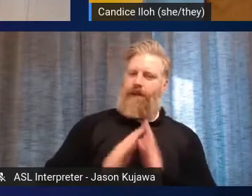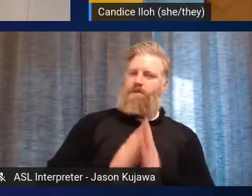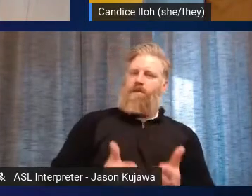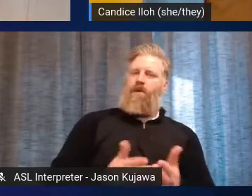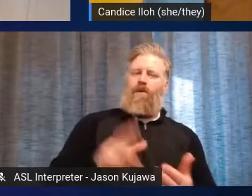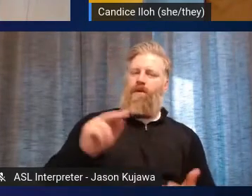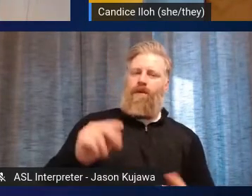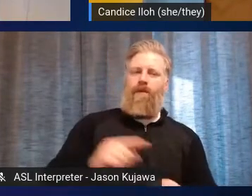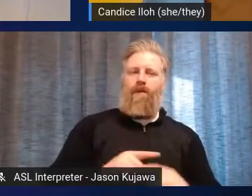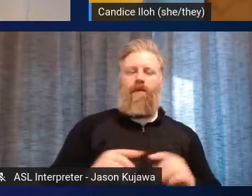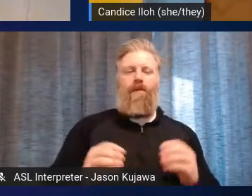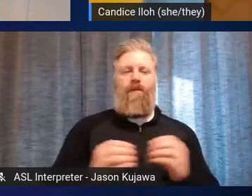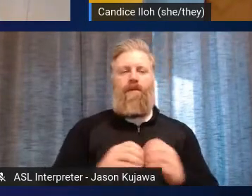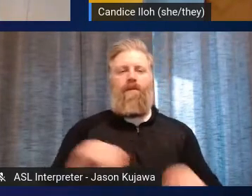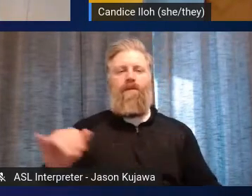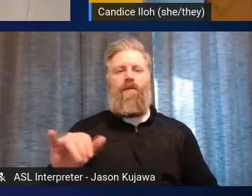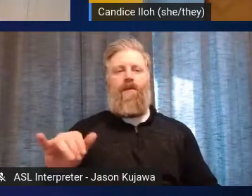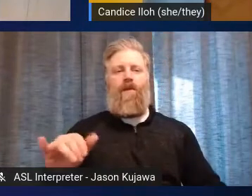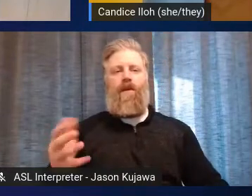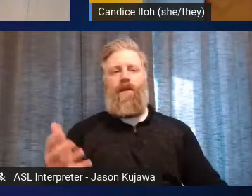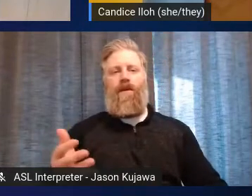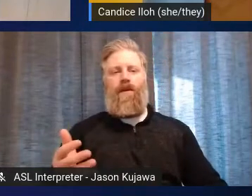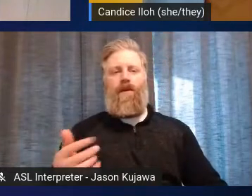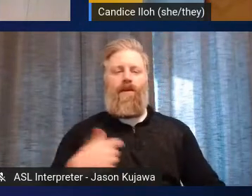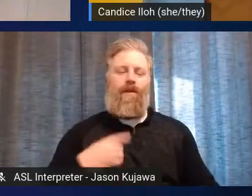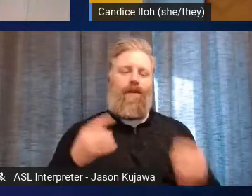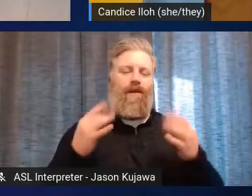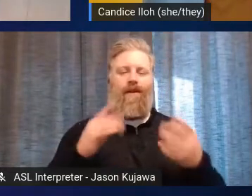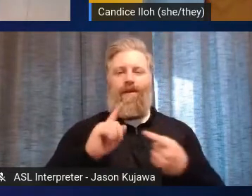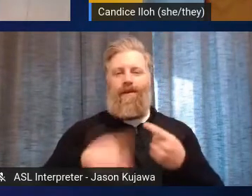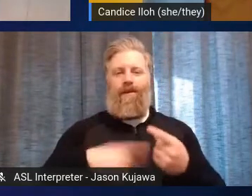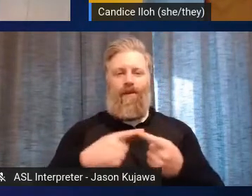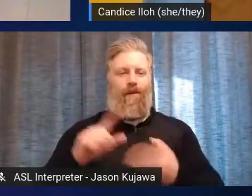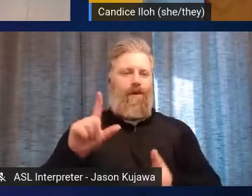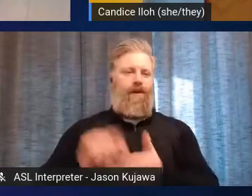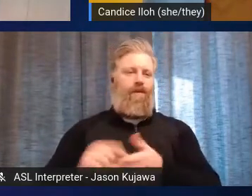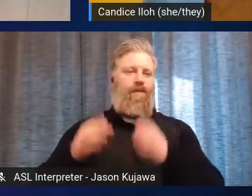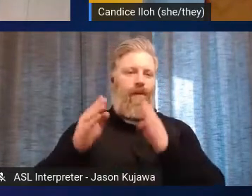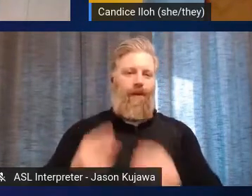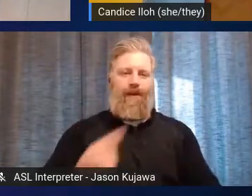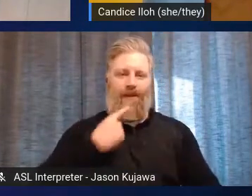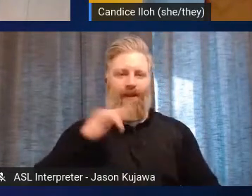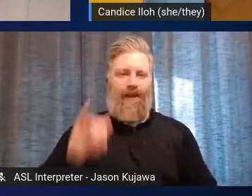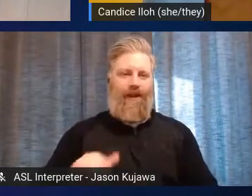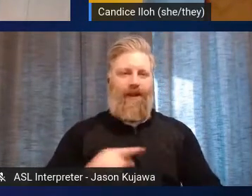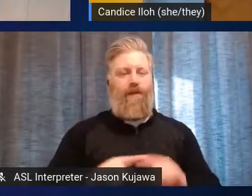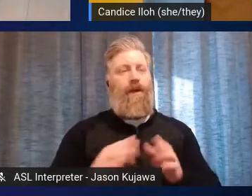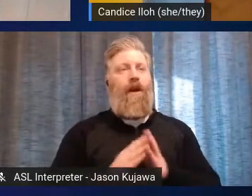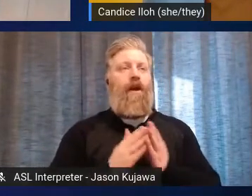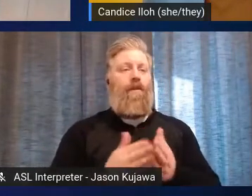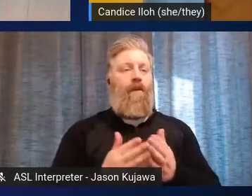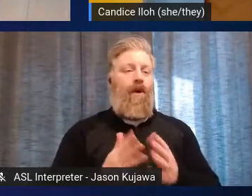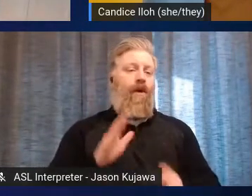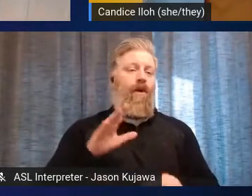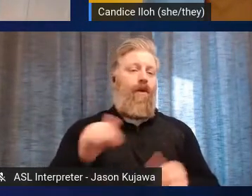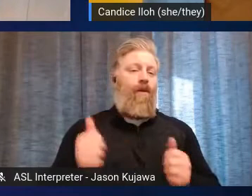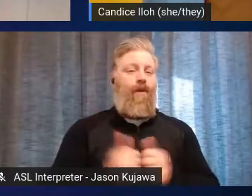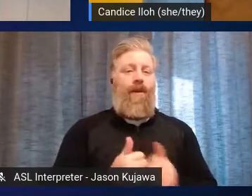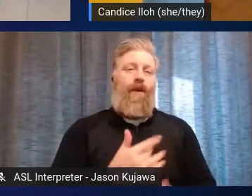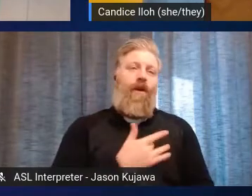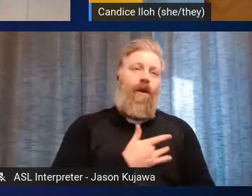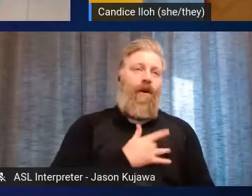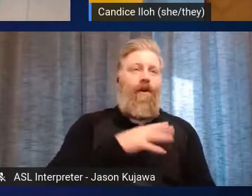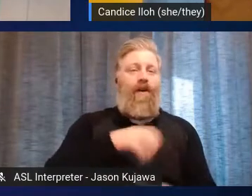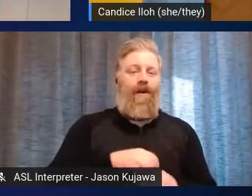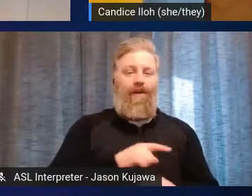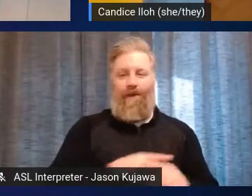like, and I hate when publishers or viewers say this, like a book filled with heart, but it kind of